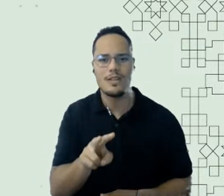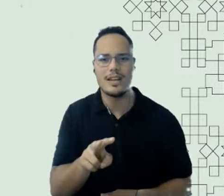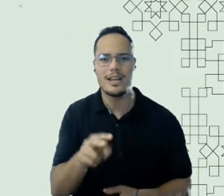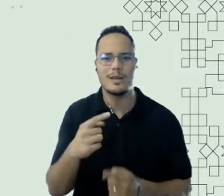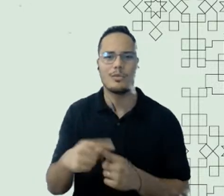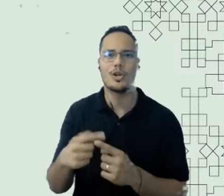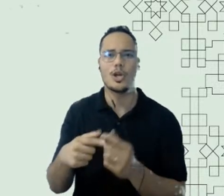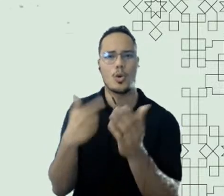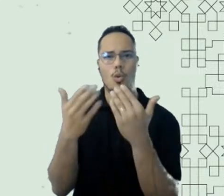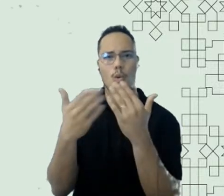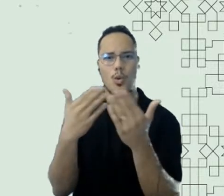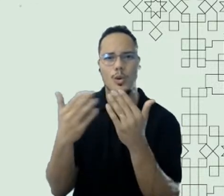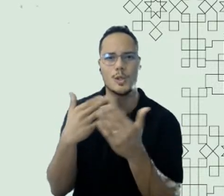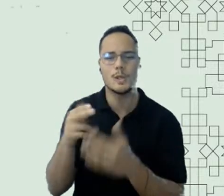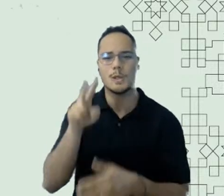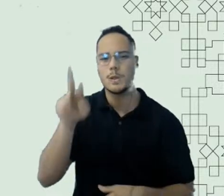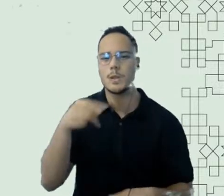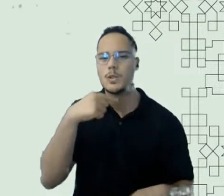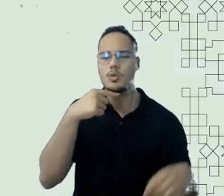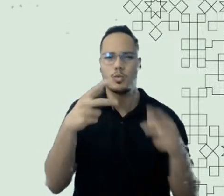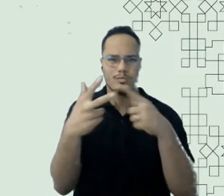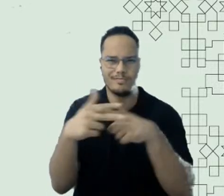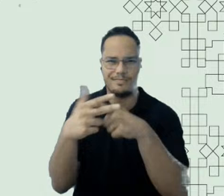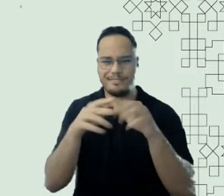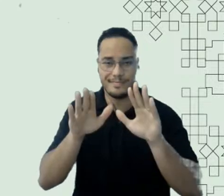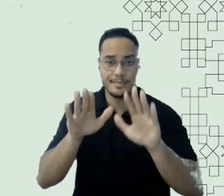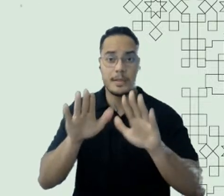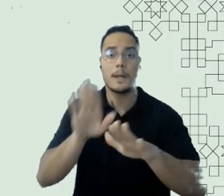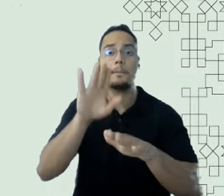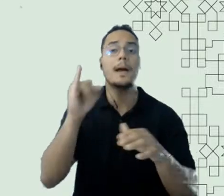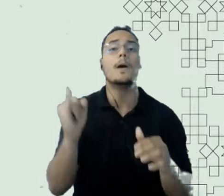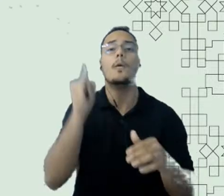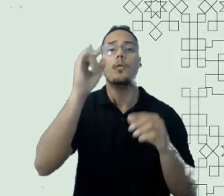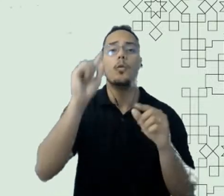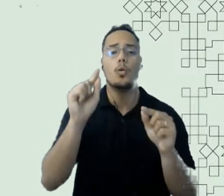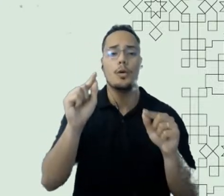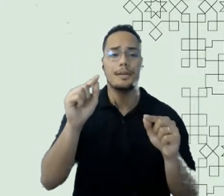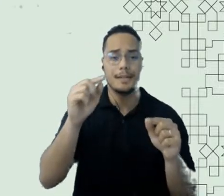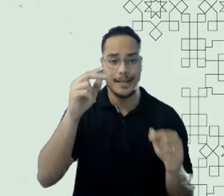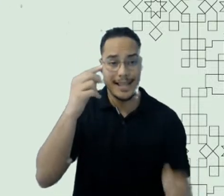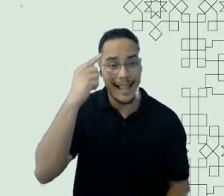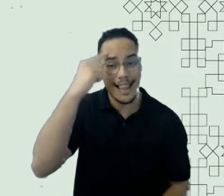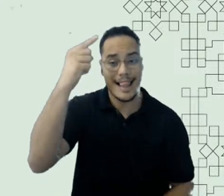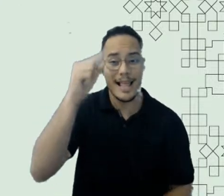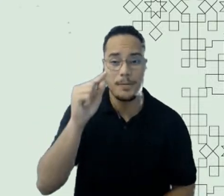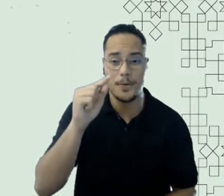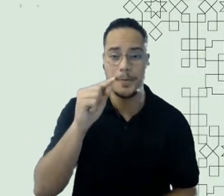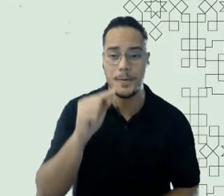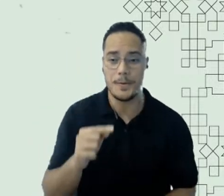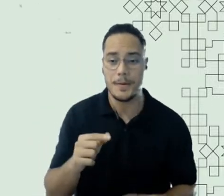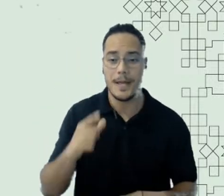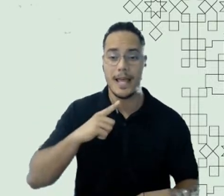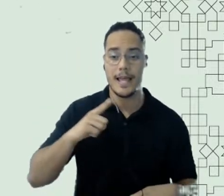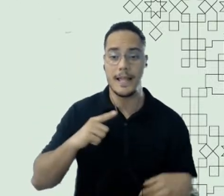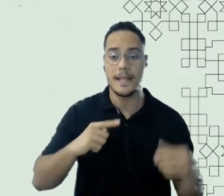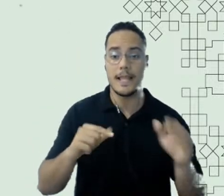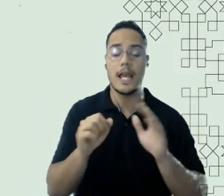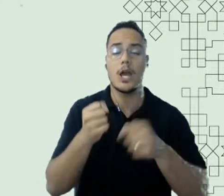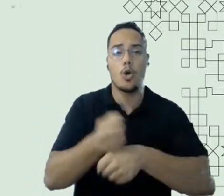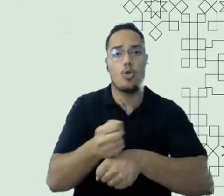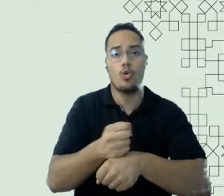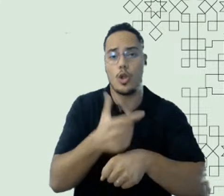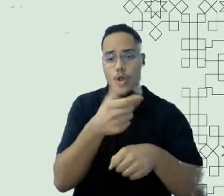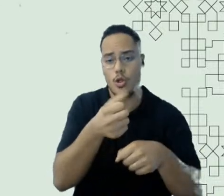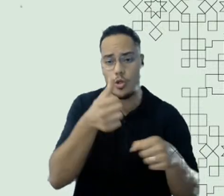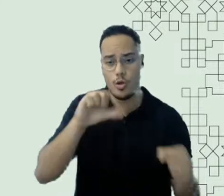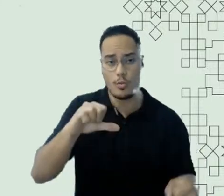just to remember that this directive of 2019 is the second big directive in copyright. So